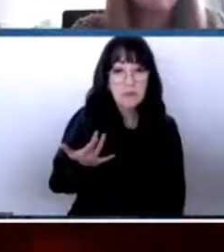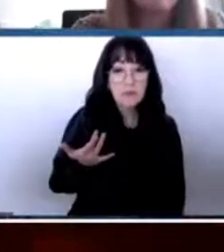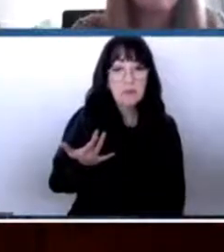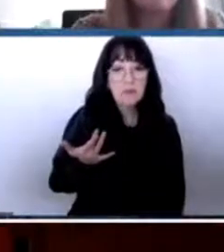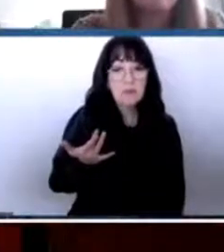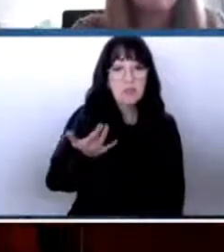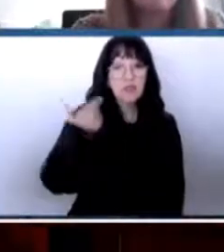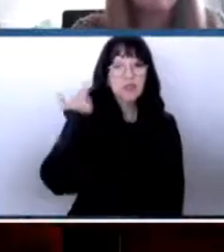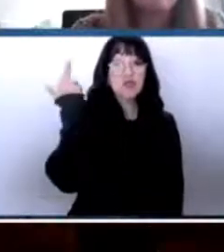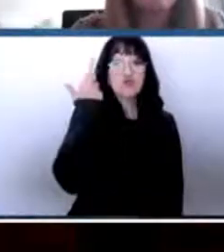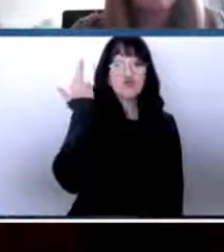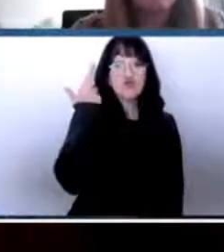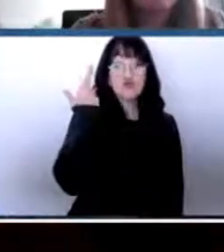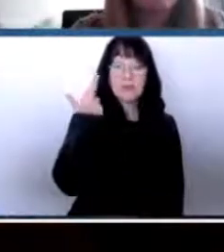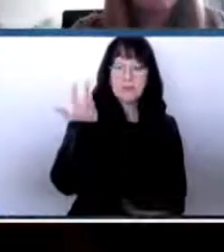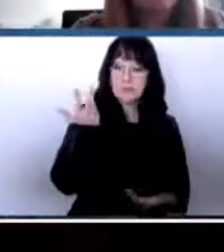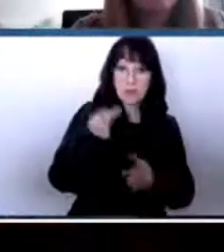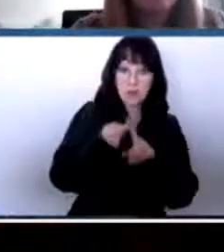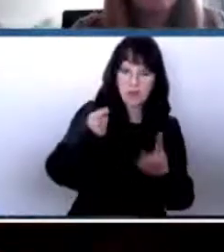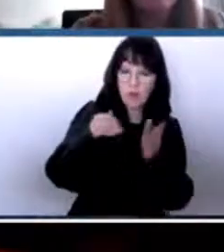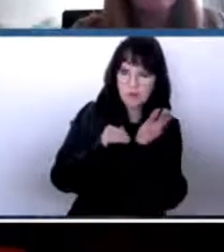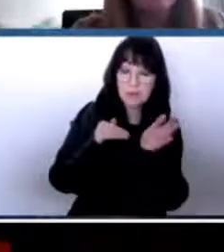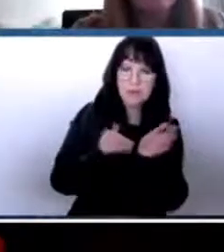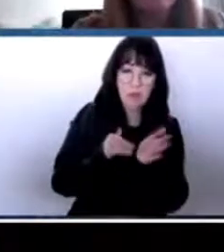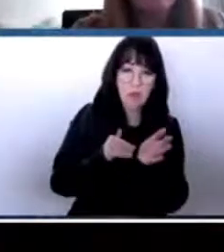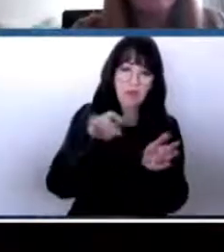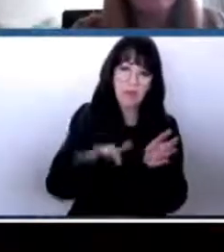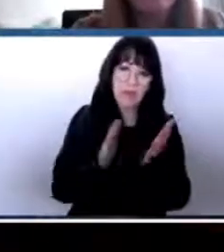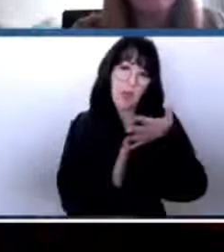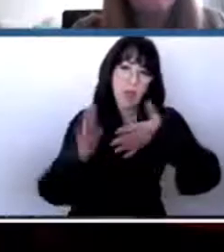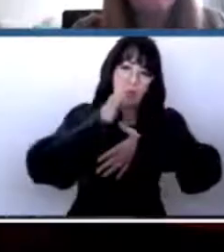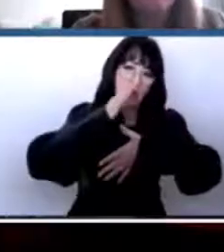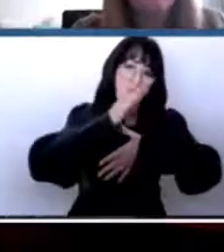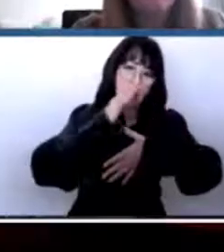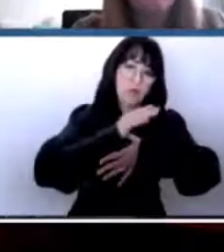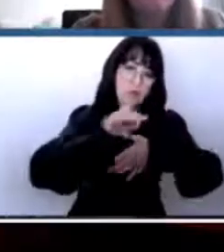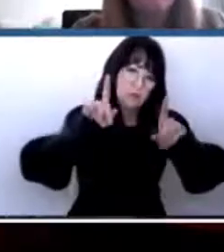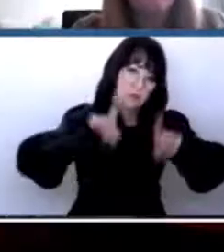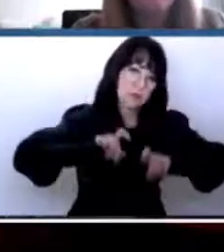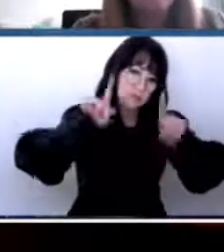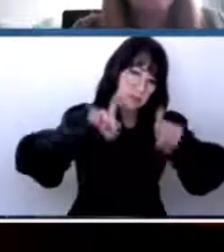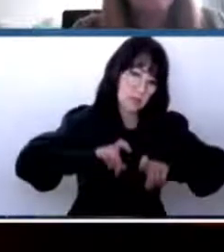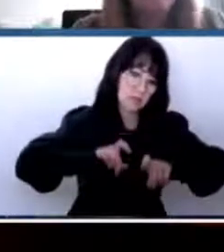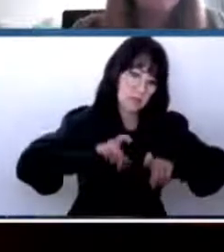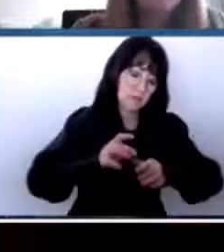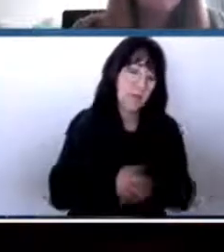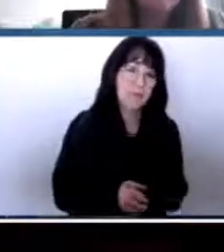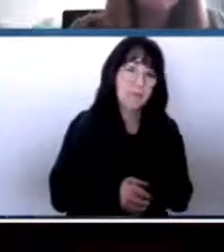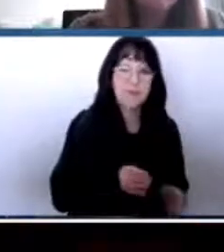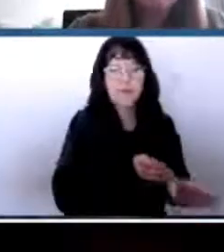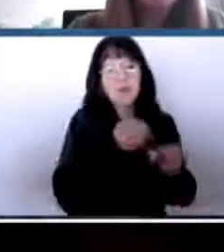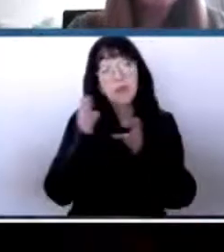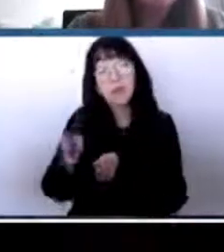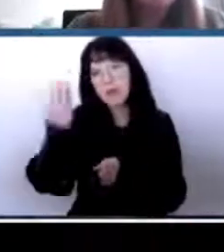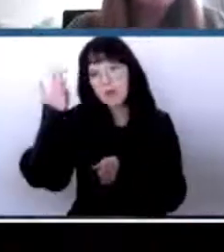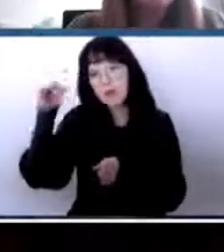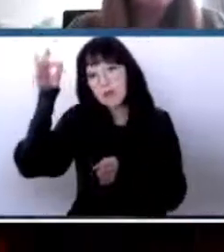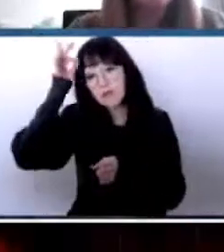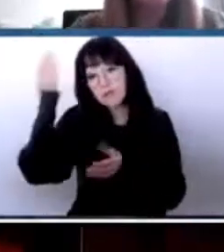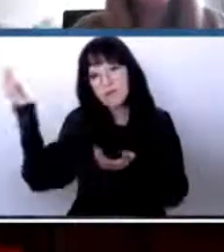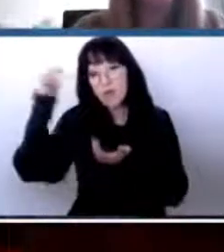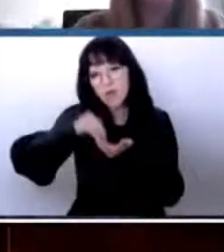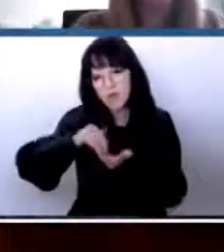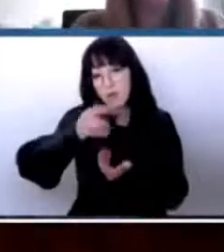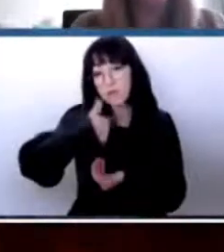from a doctor, they're the people we want to make sure have access to it as well. The federal thing, so we put in a request through FEMA